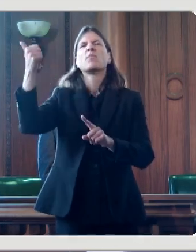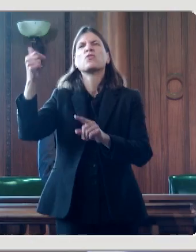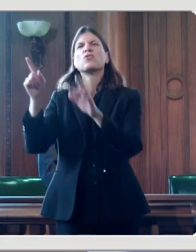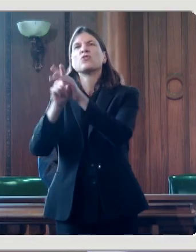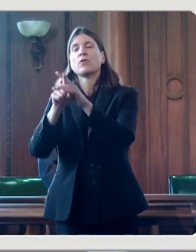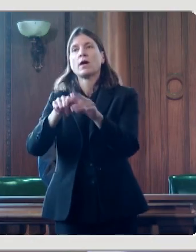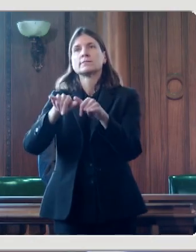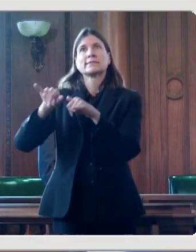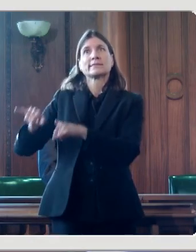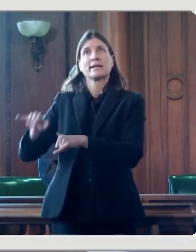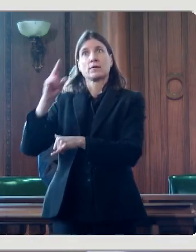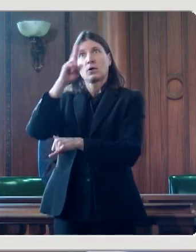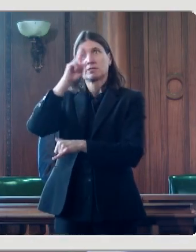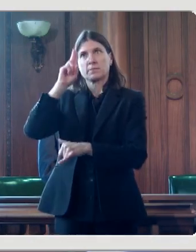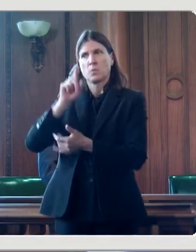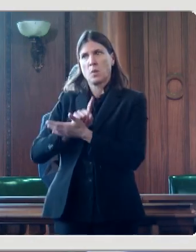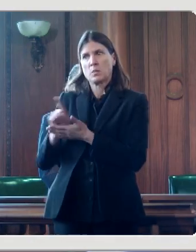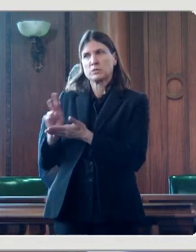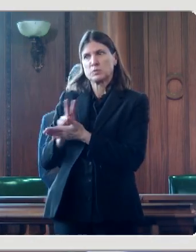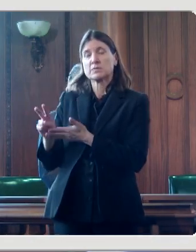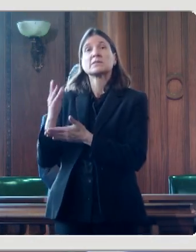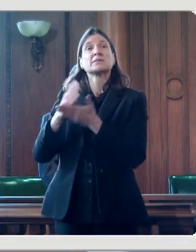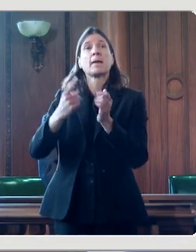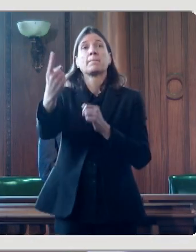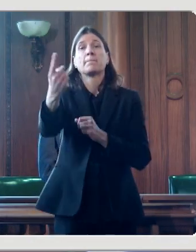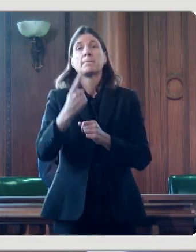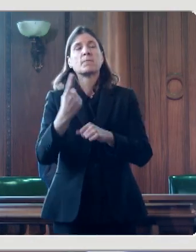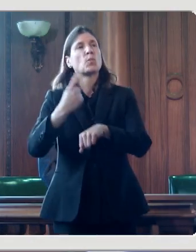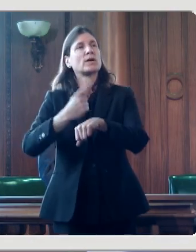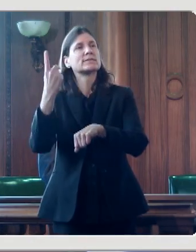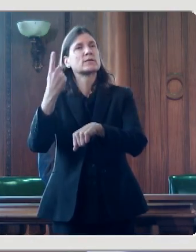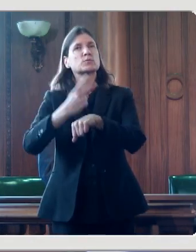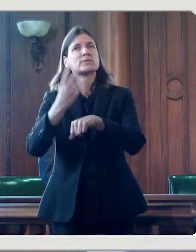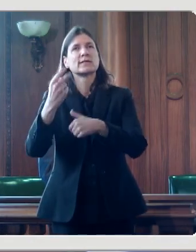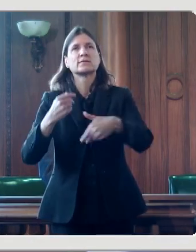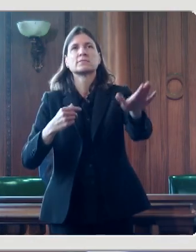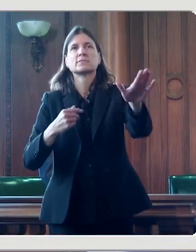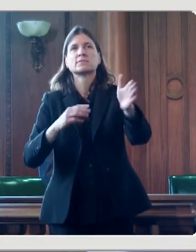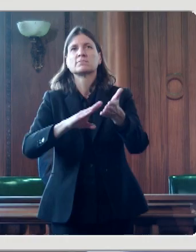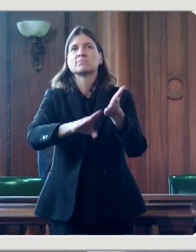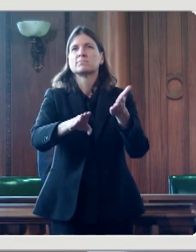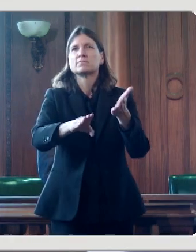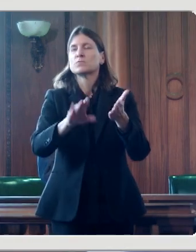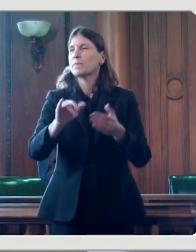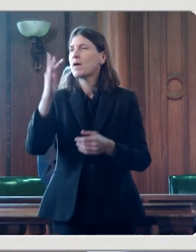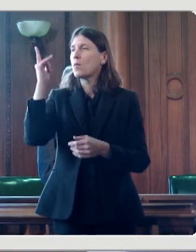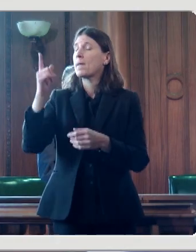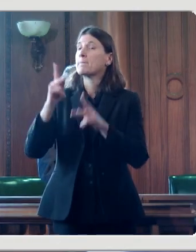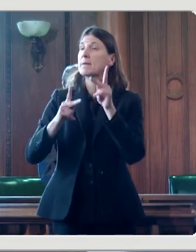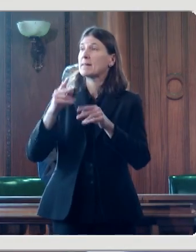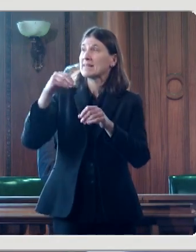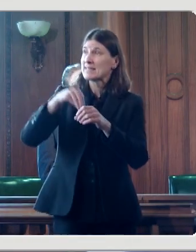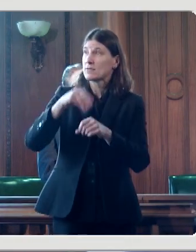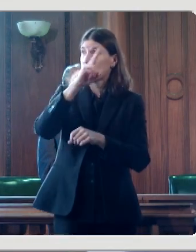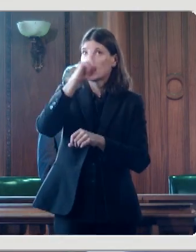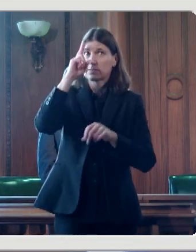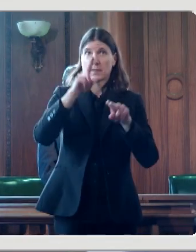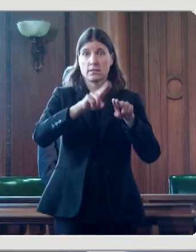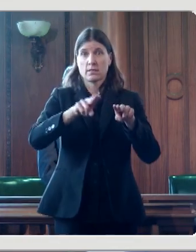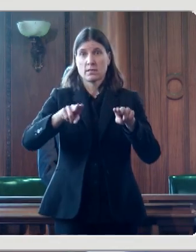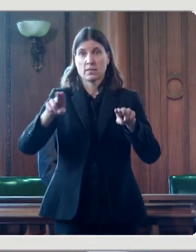of, switches from day to day. And it's really the dramatic increases that we worry about